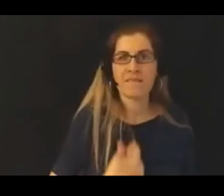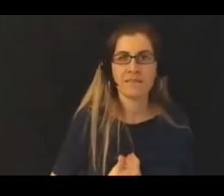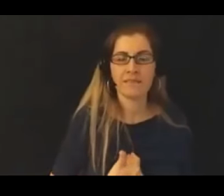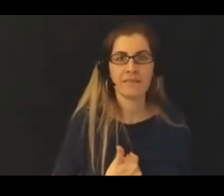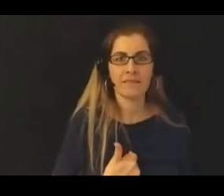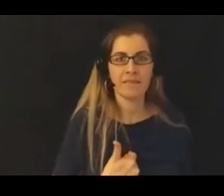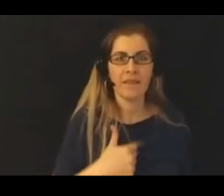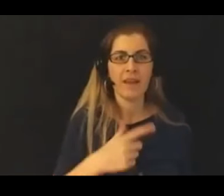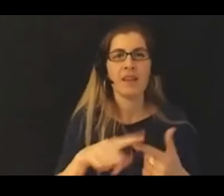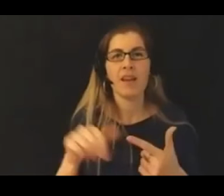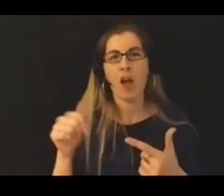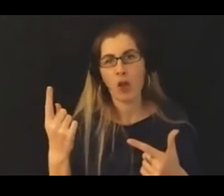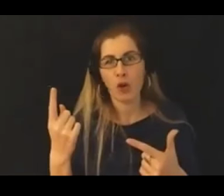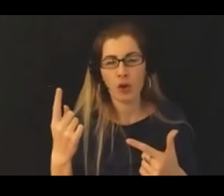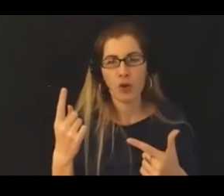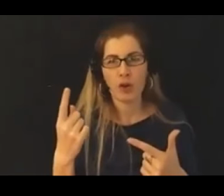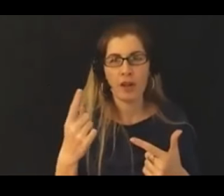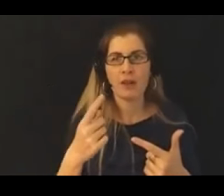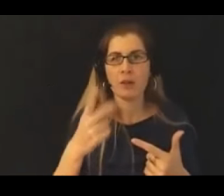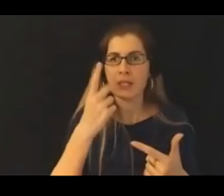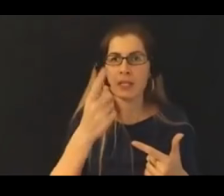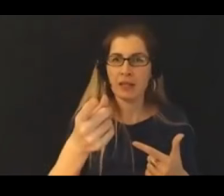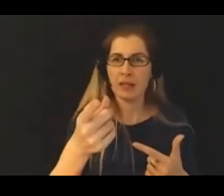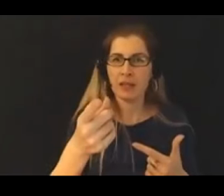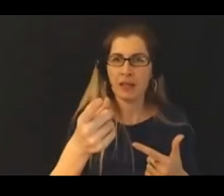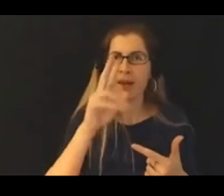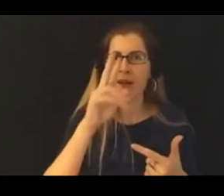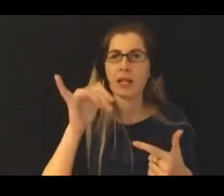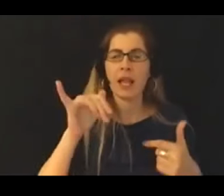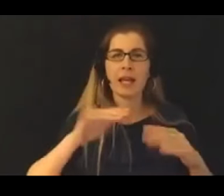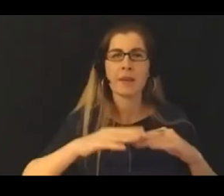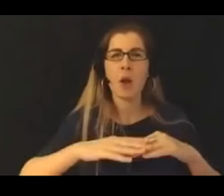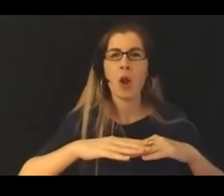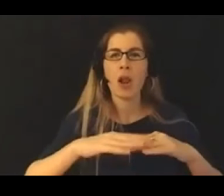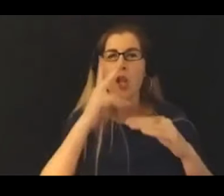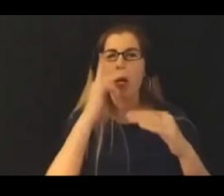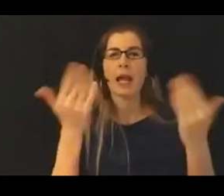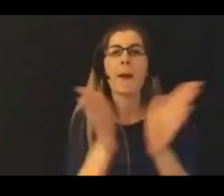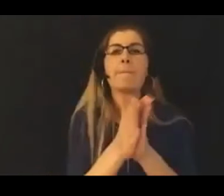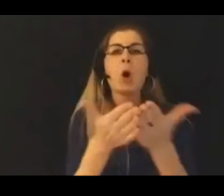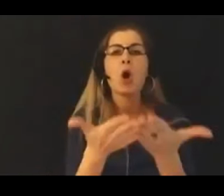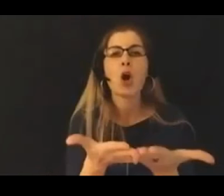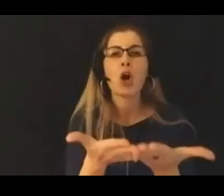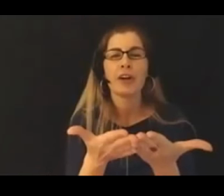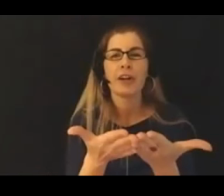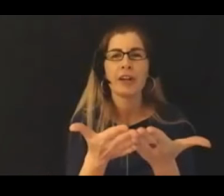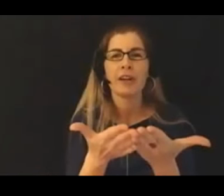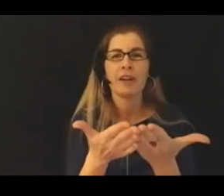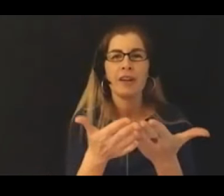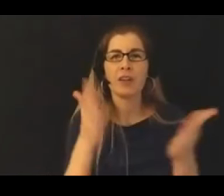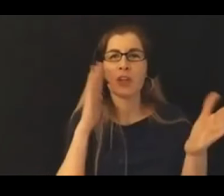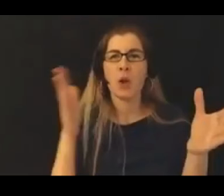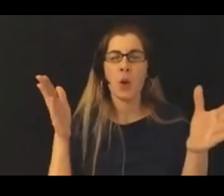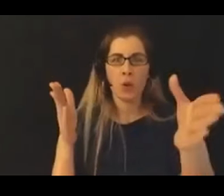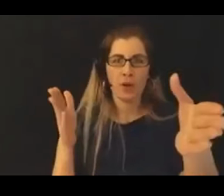the other. So what I'm going to do in my chair is as though I'm opening and closing like a book. I'm going to open and as if I was transferring